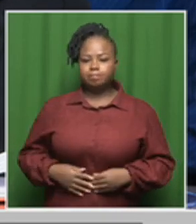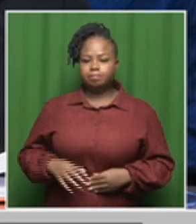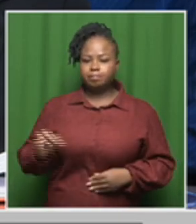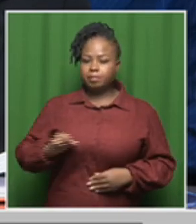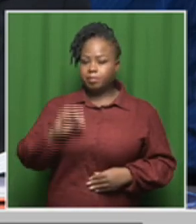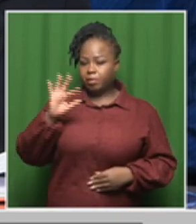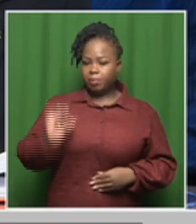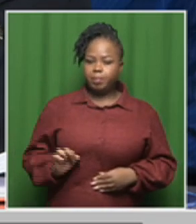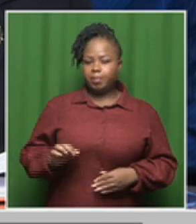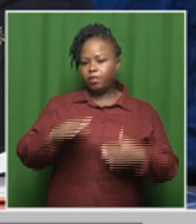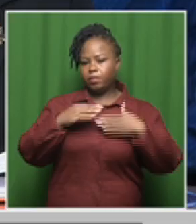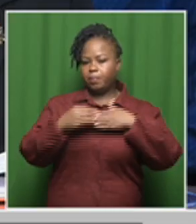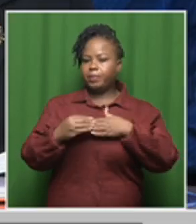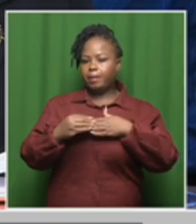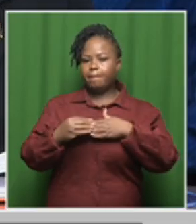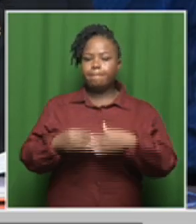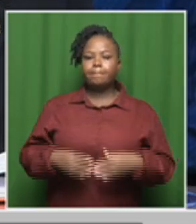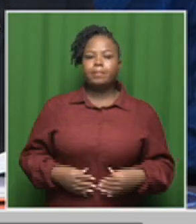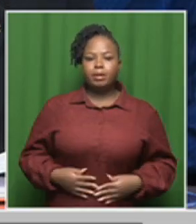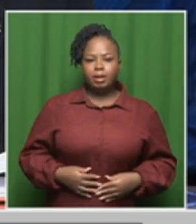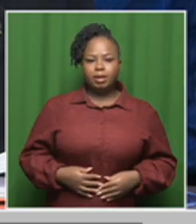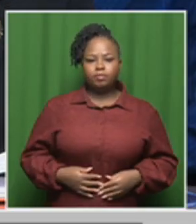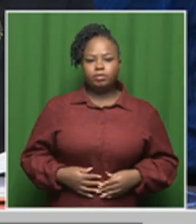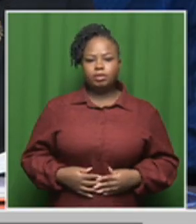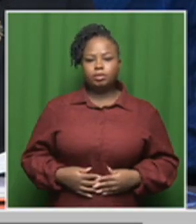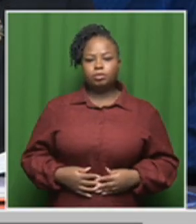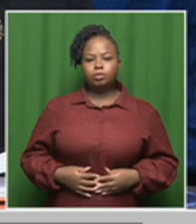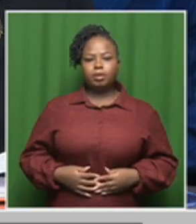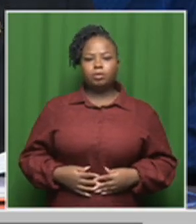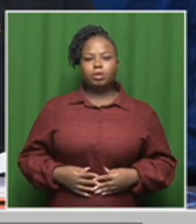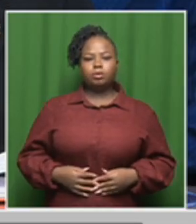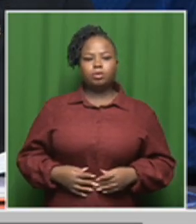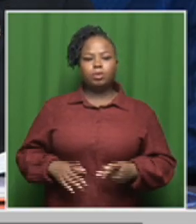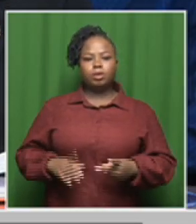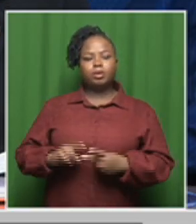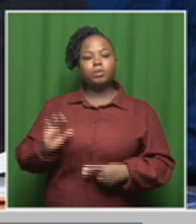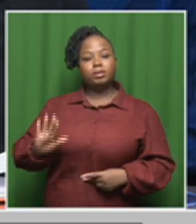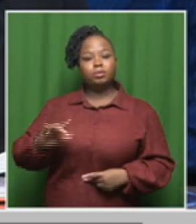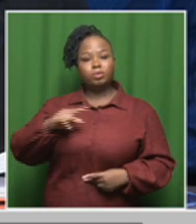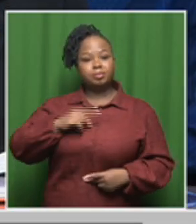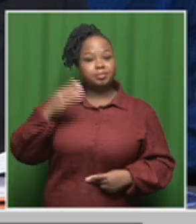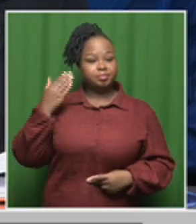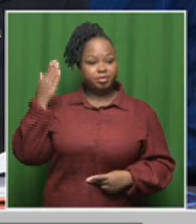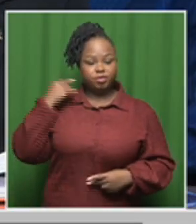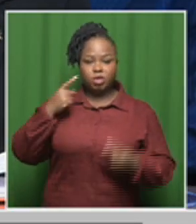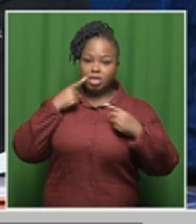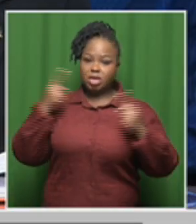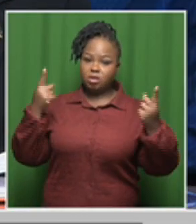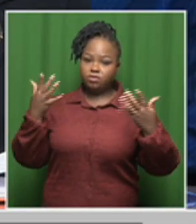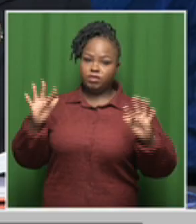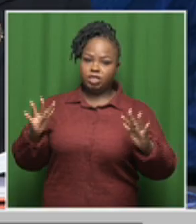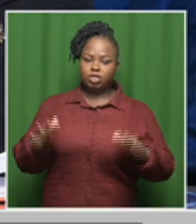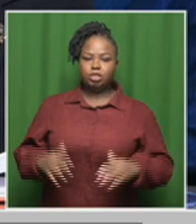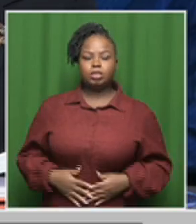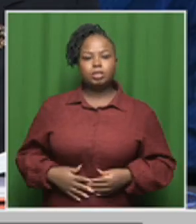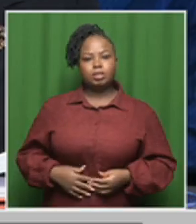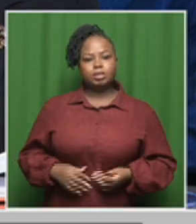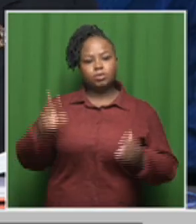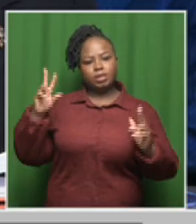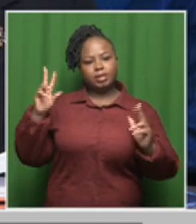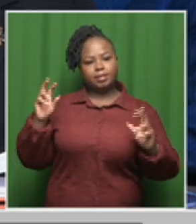leader of this group. And I think as there was an announcement earlier on, the theme will revolve